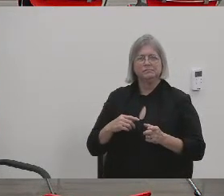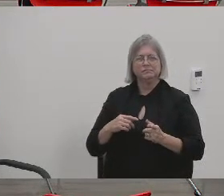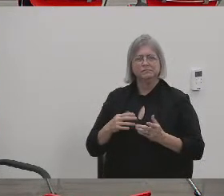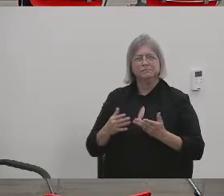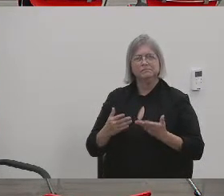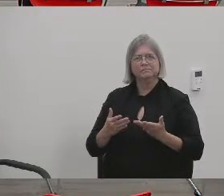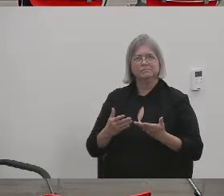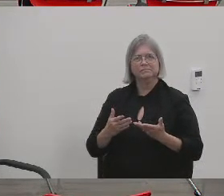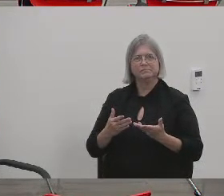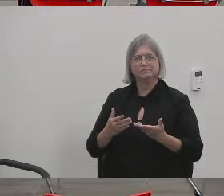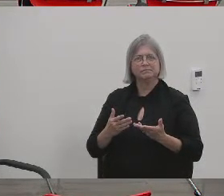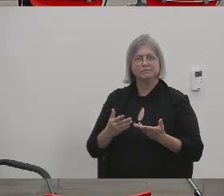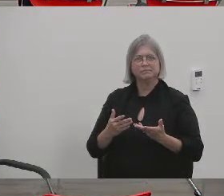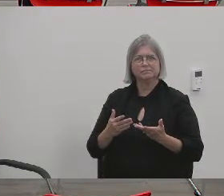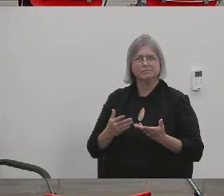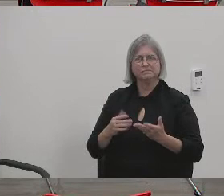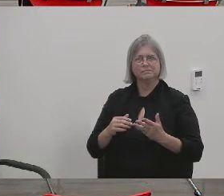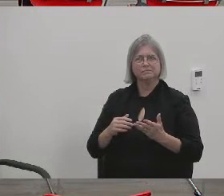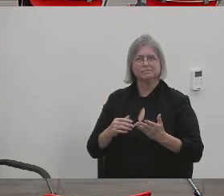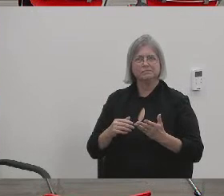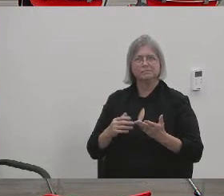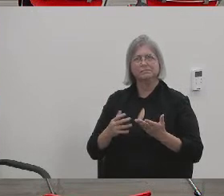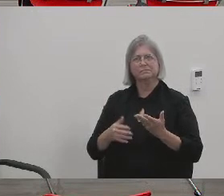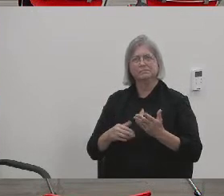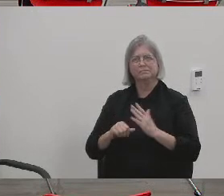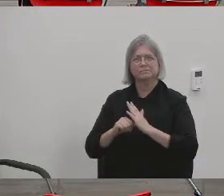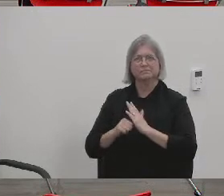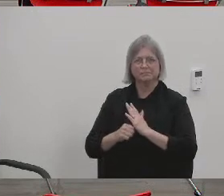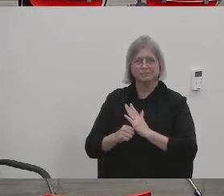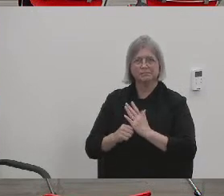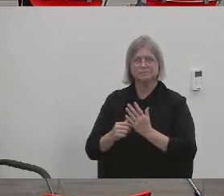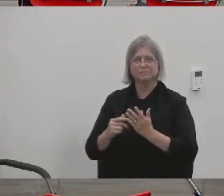to stress, so they're